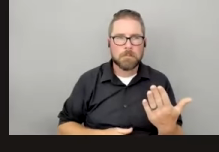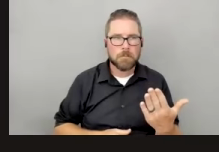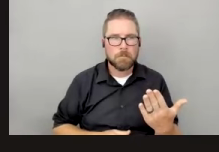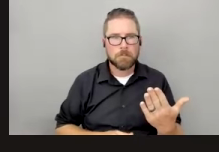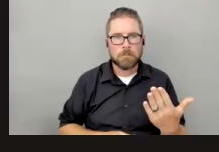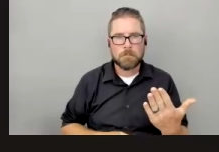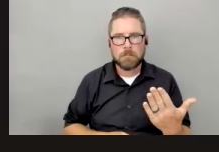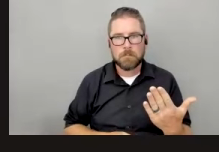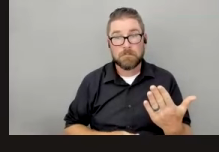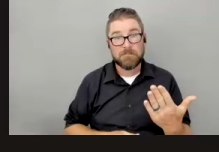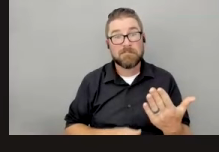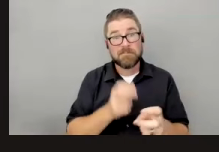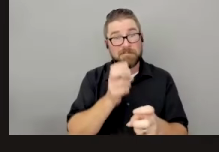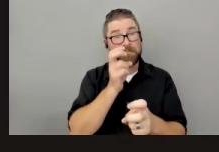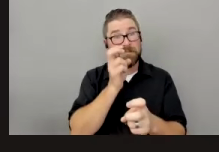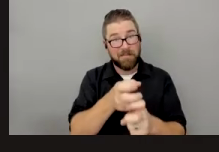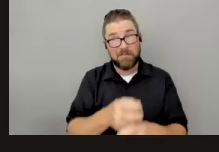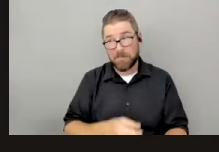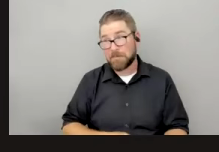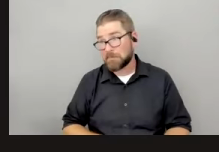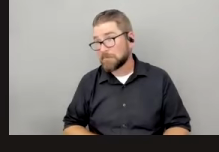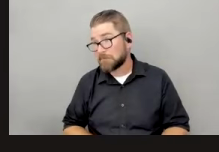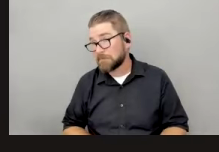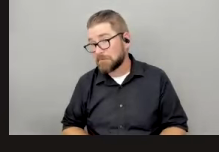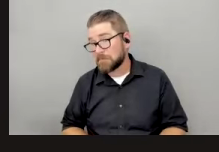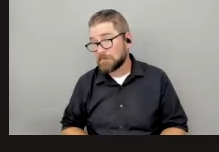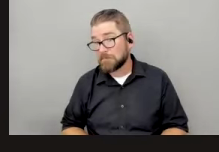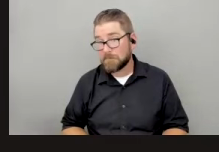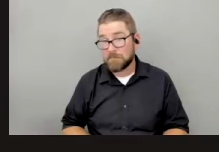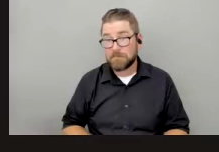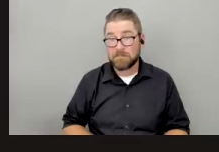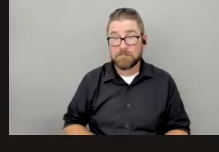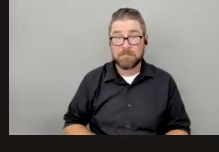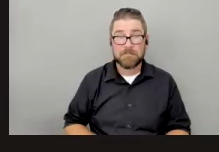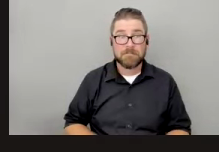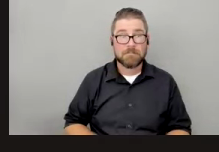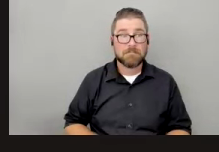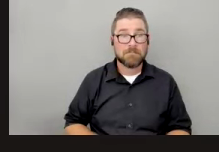So it's a little bit of a tough question, but I've been asked this before